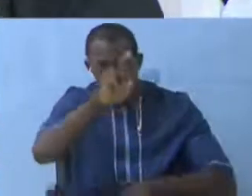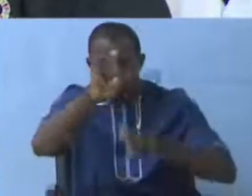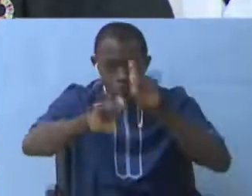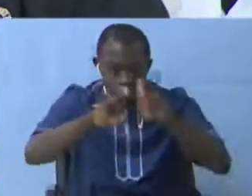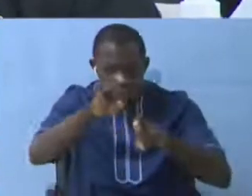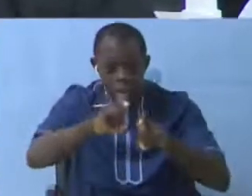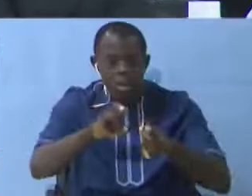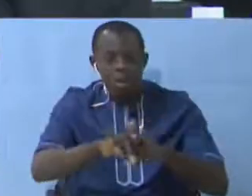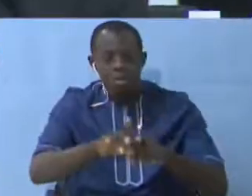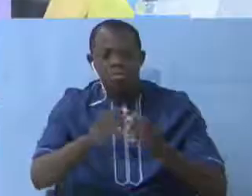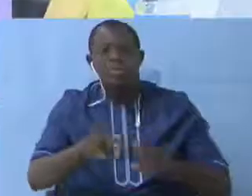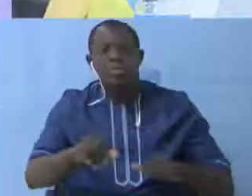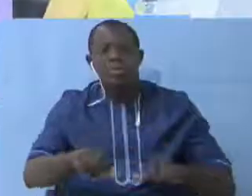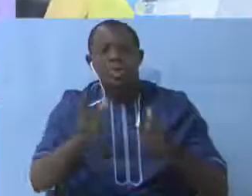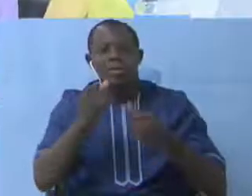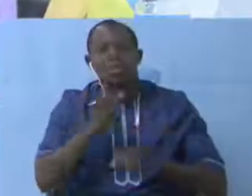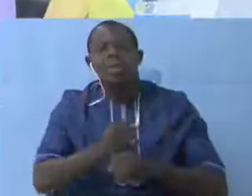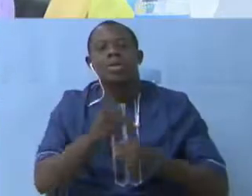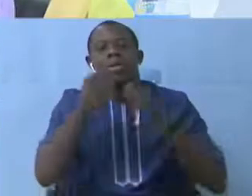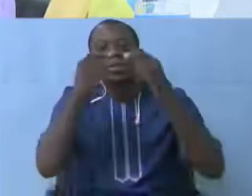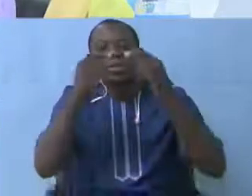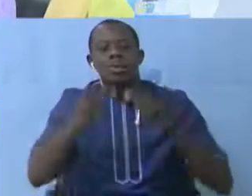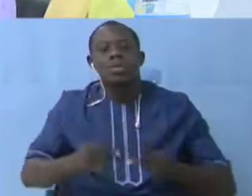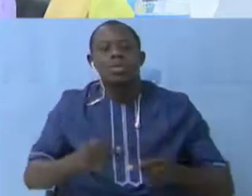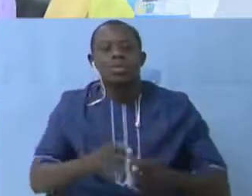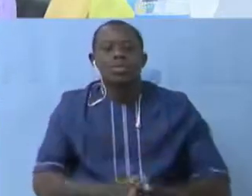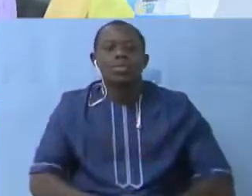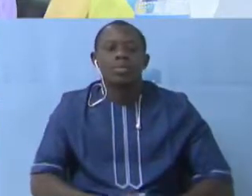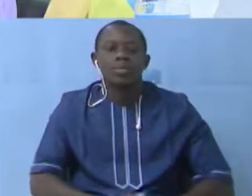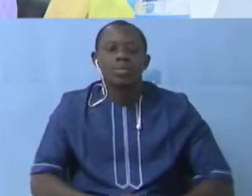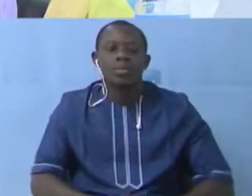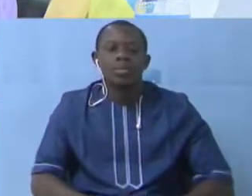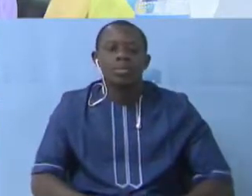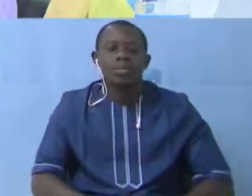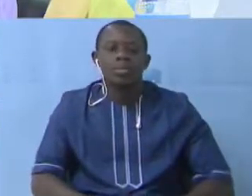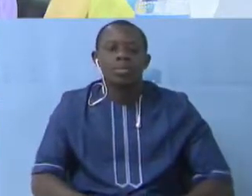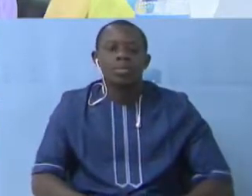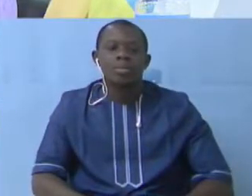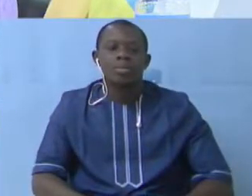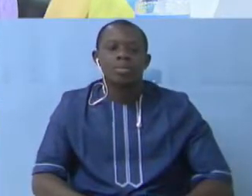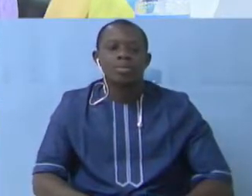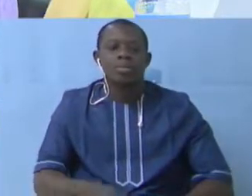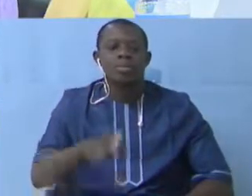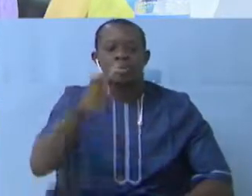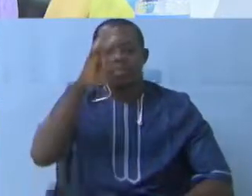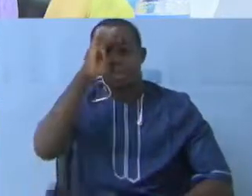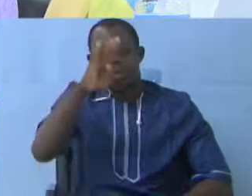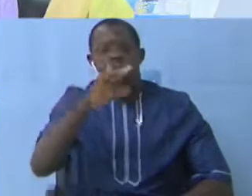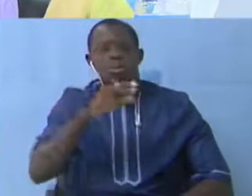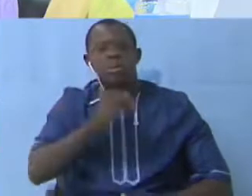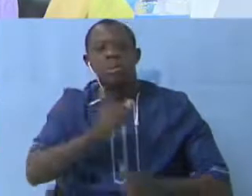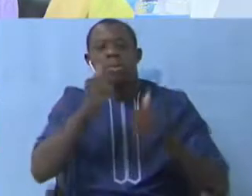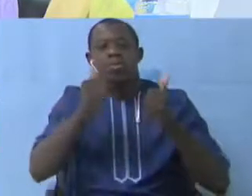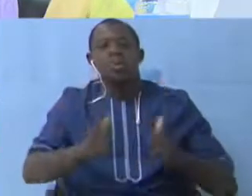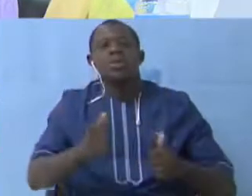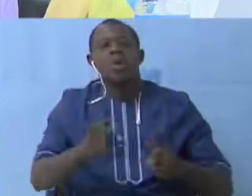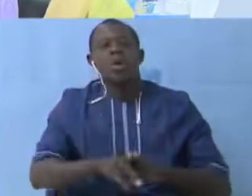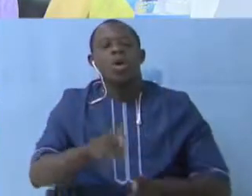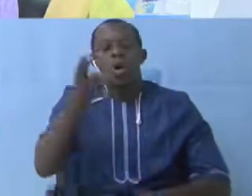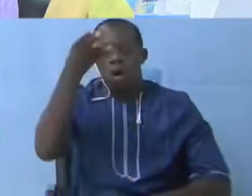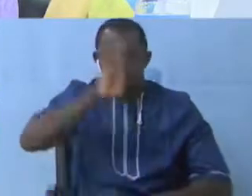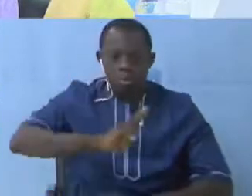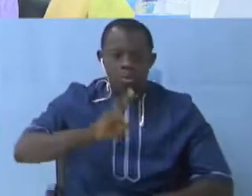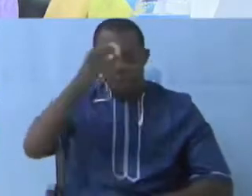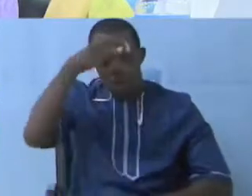my remarks. Thank you, Chairperson, jërëjëf Chairman. Honorable Commissioners